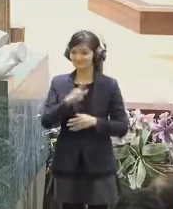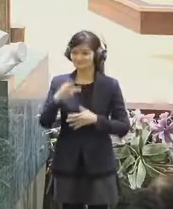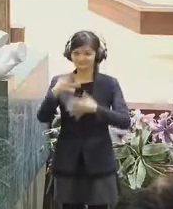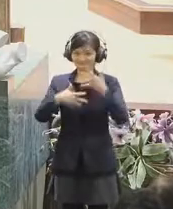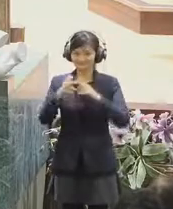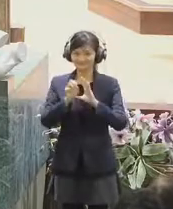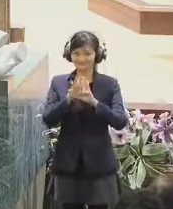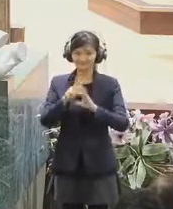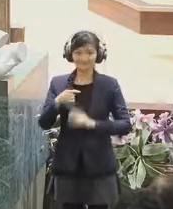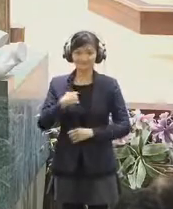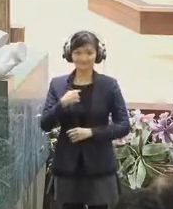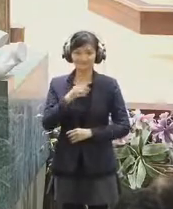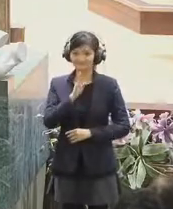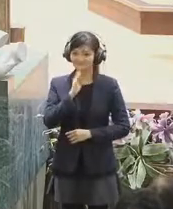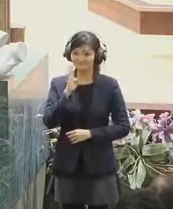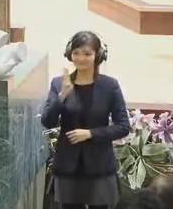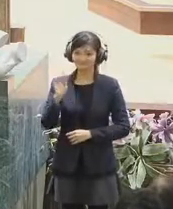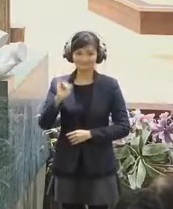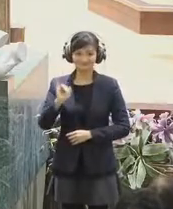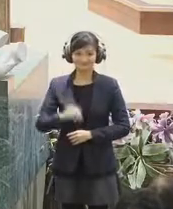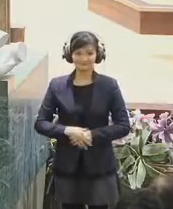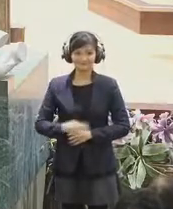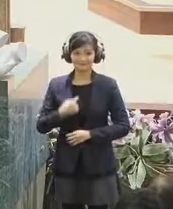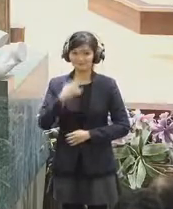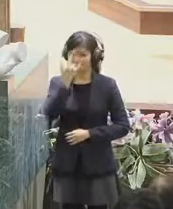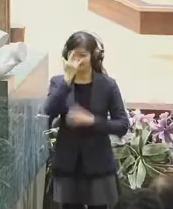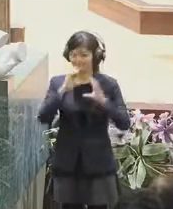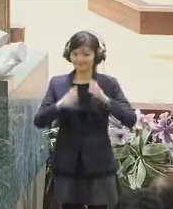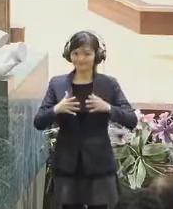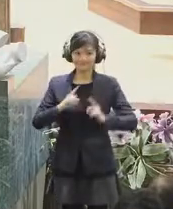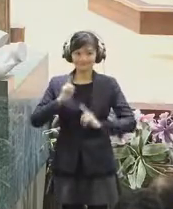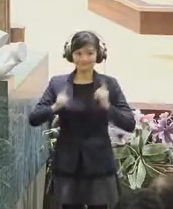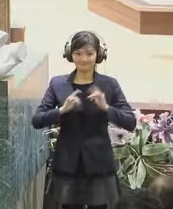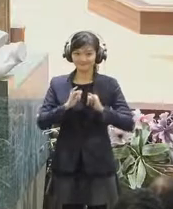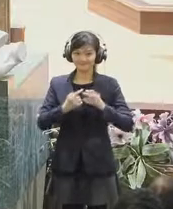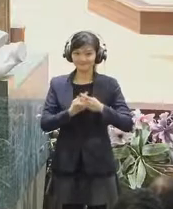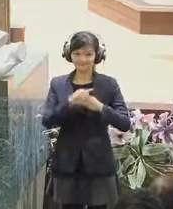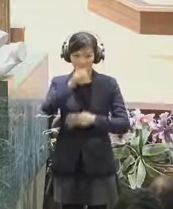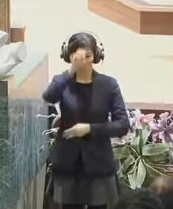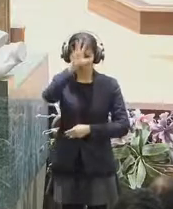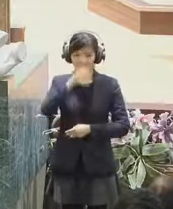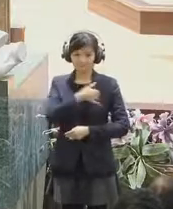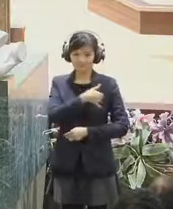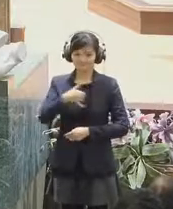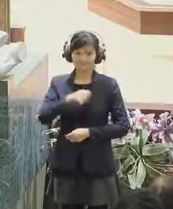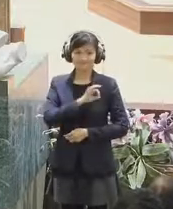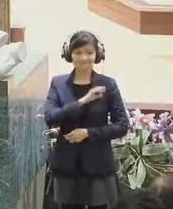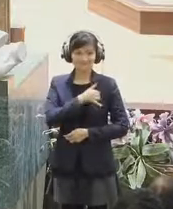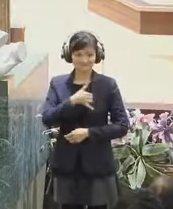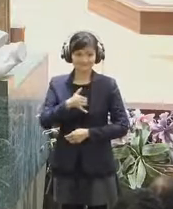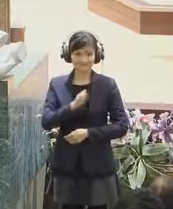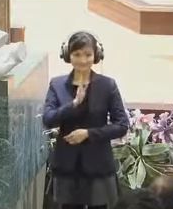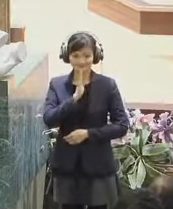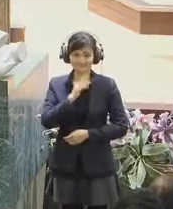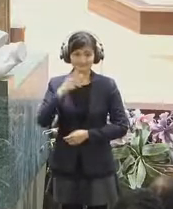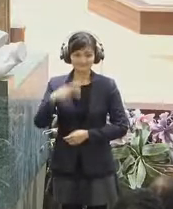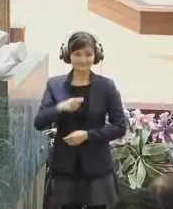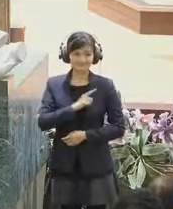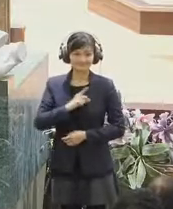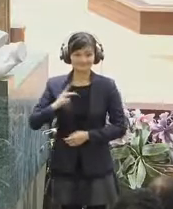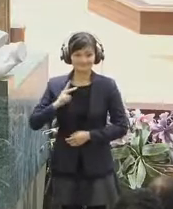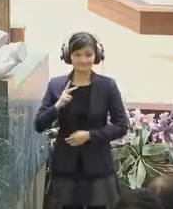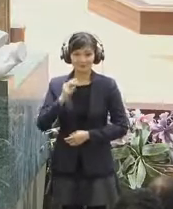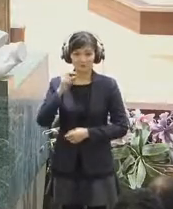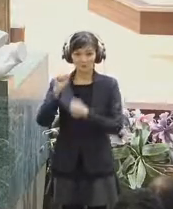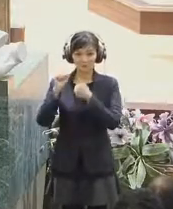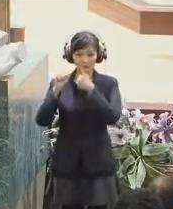Democratic Party in Germany, and I'm also a member of the Deutsche Bundestag. I'm also a member of the board of Friedrich Naumann Foundation for